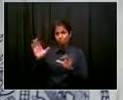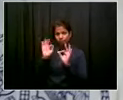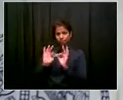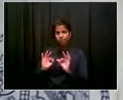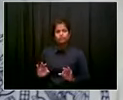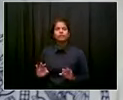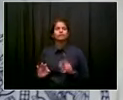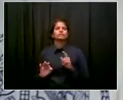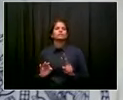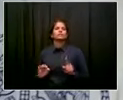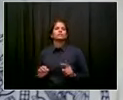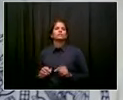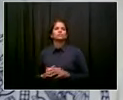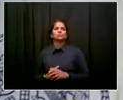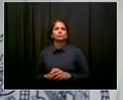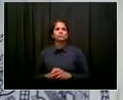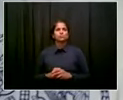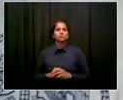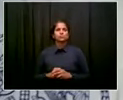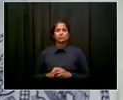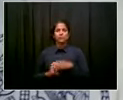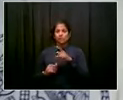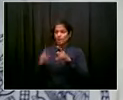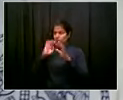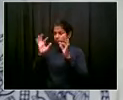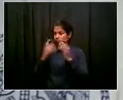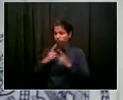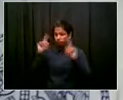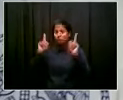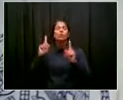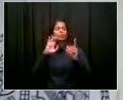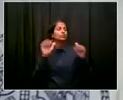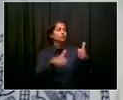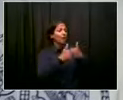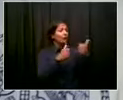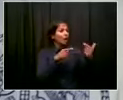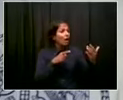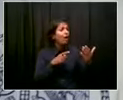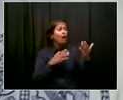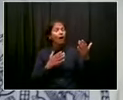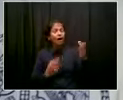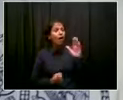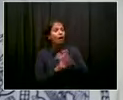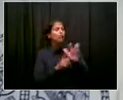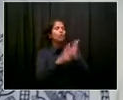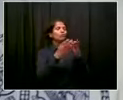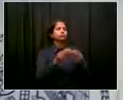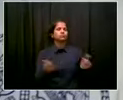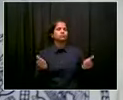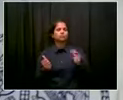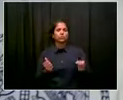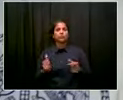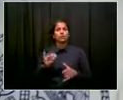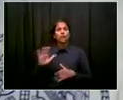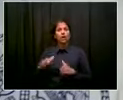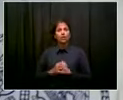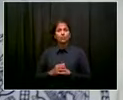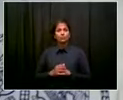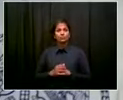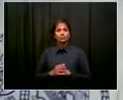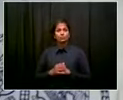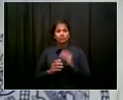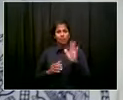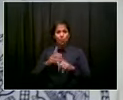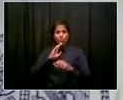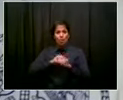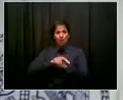we've been through the greatest crisis in the history of new york city we're coming out of it really fast covid lowest rates since